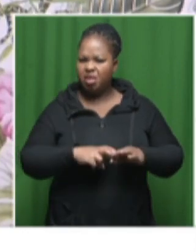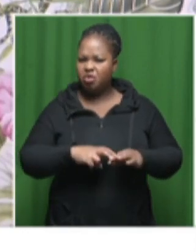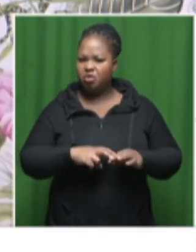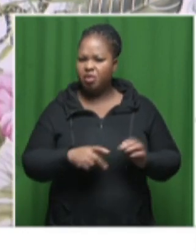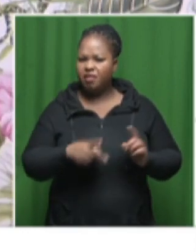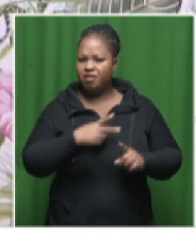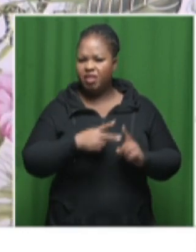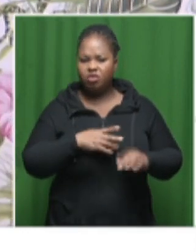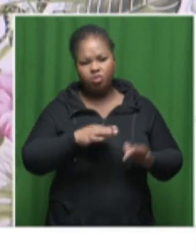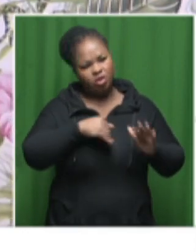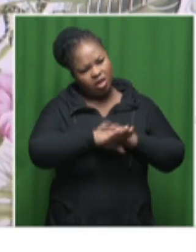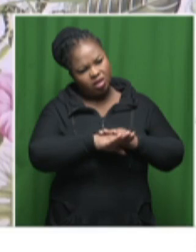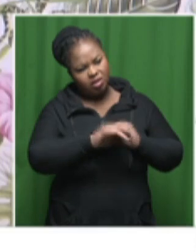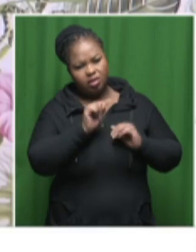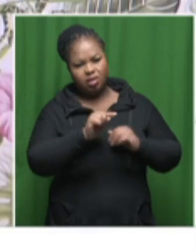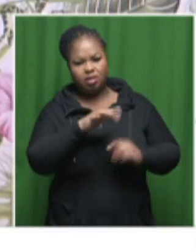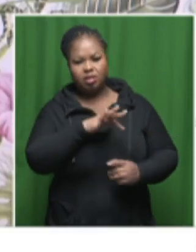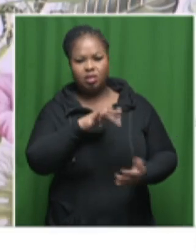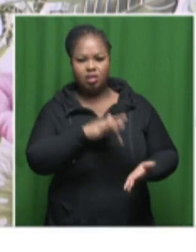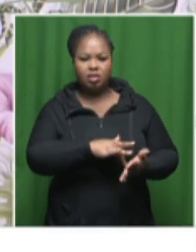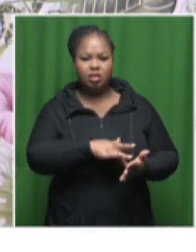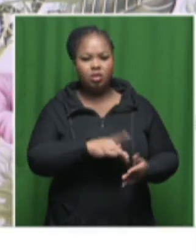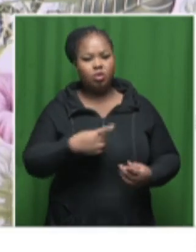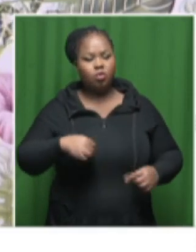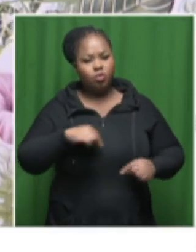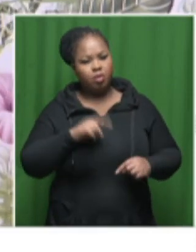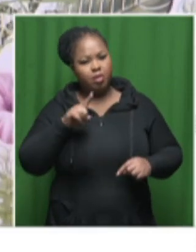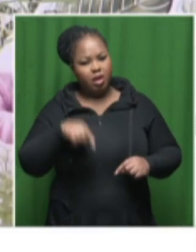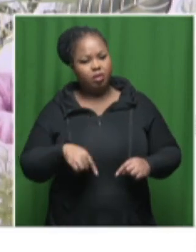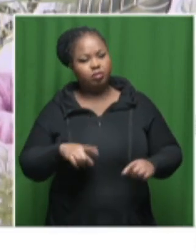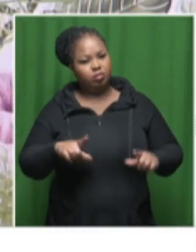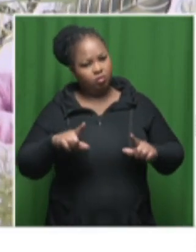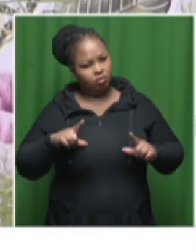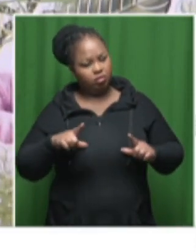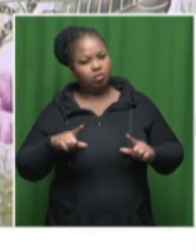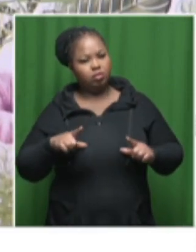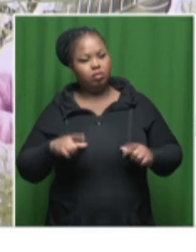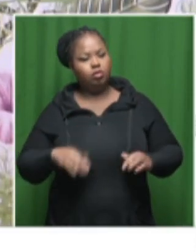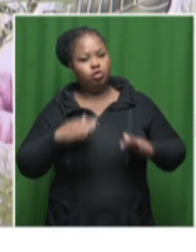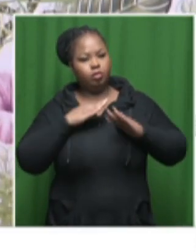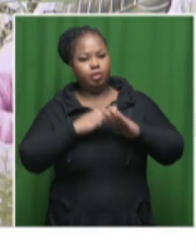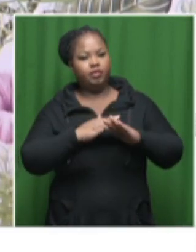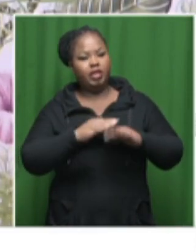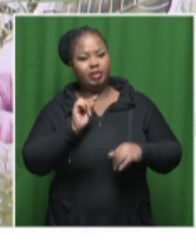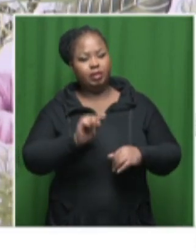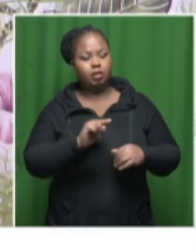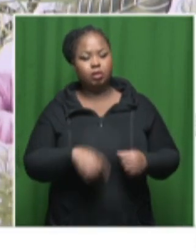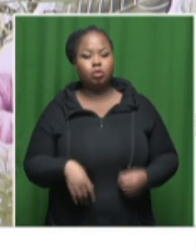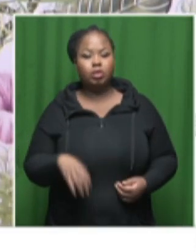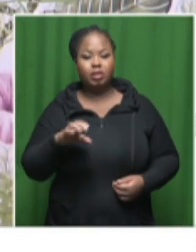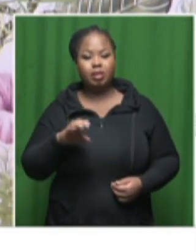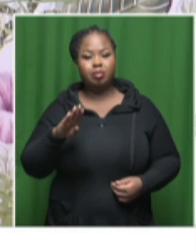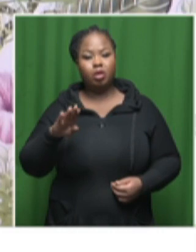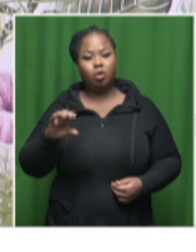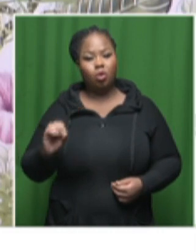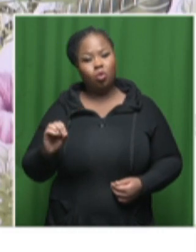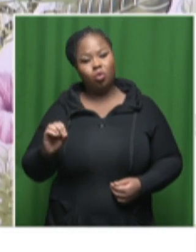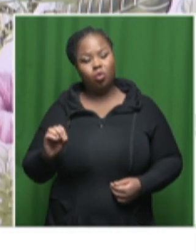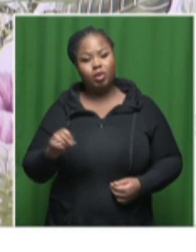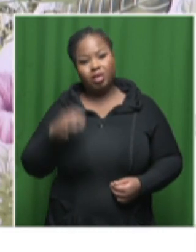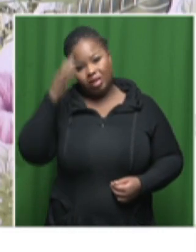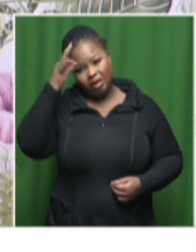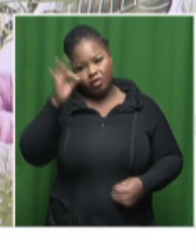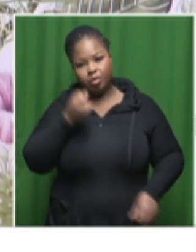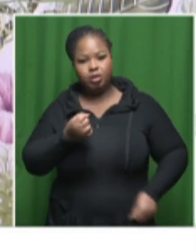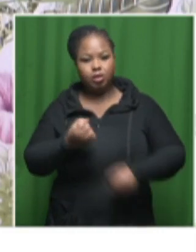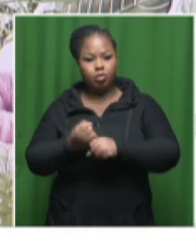such centres? We need to be proactive in our approach, and government must support community-based organisations for a